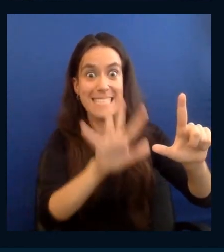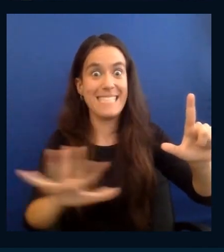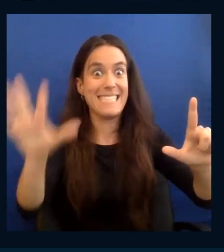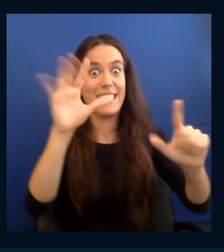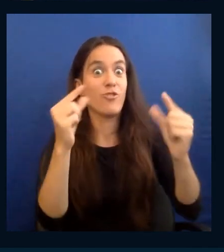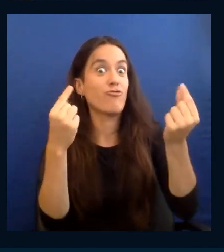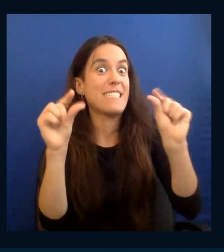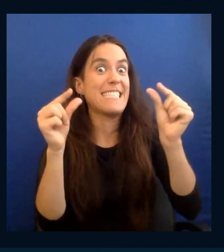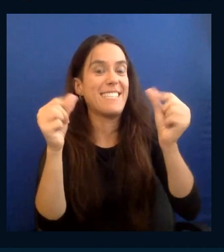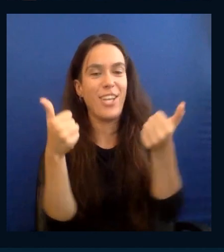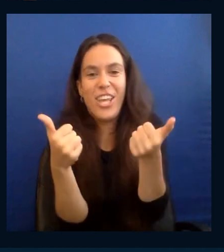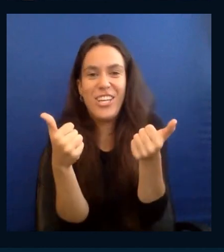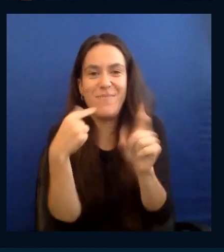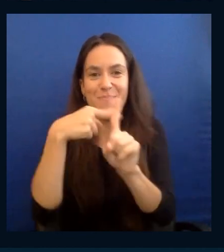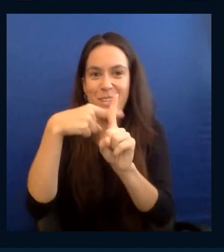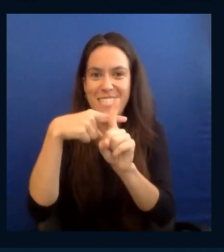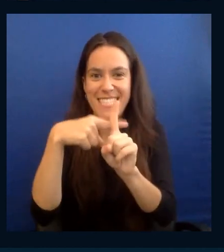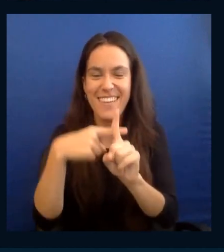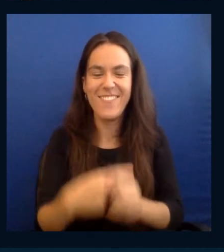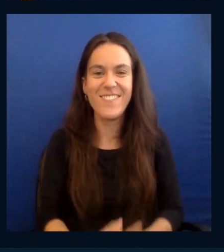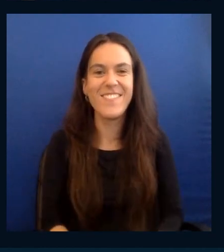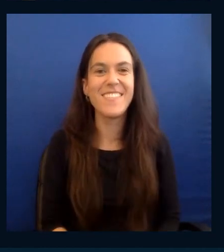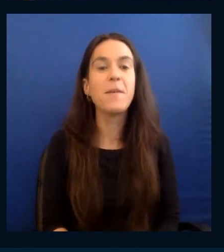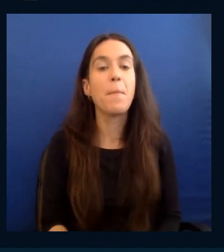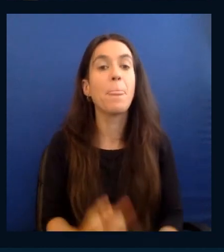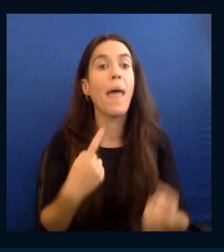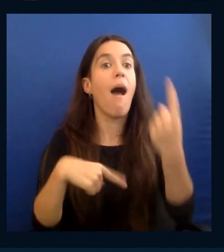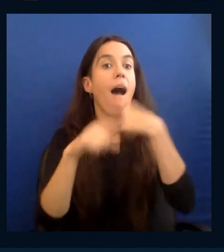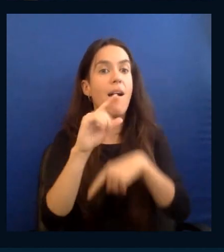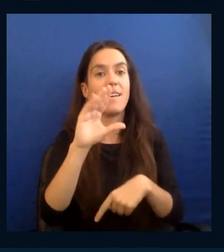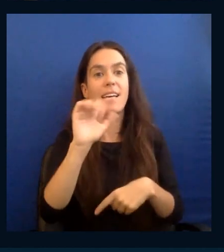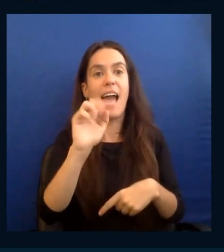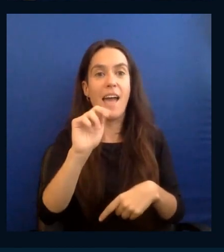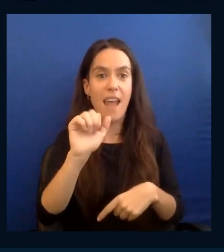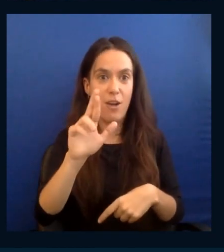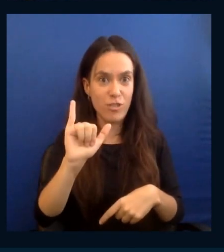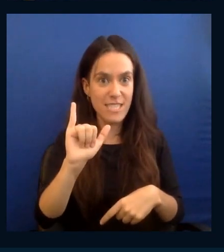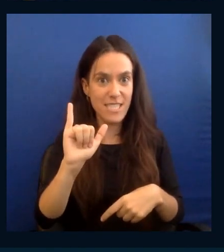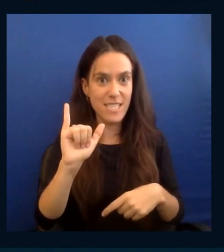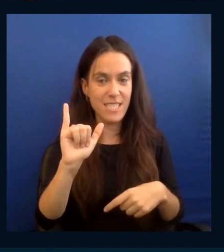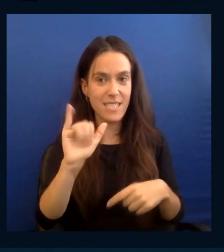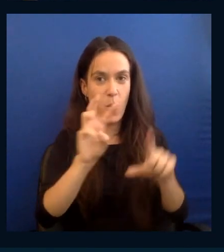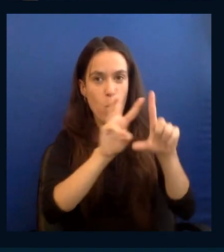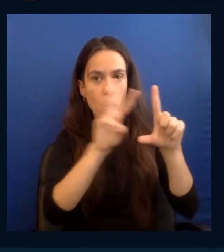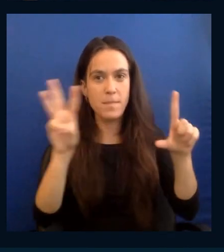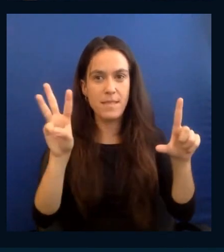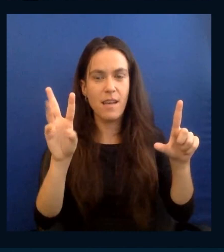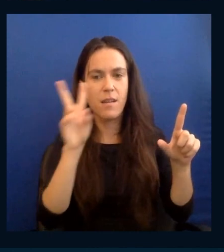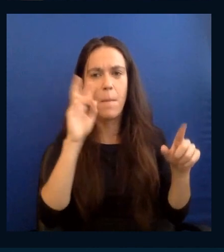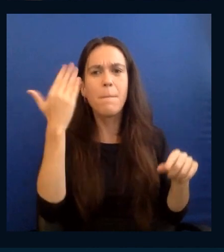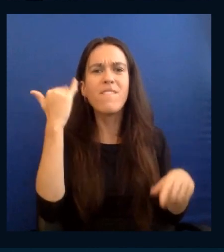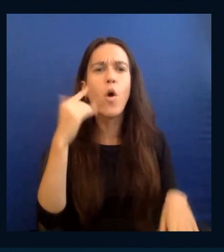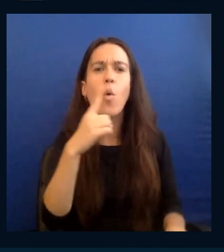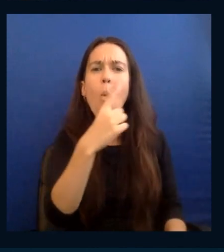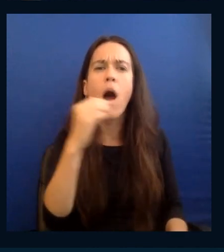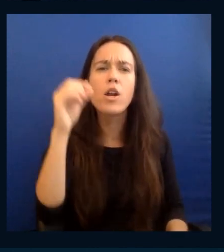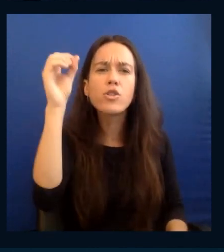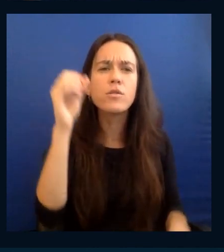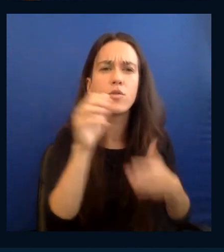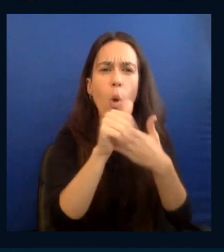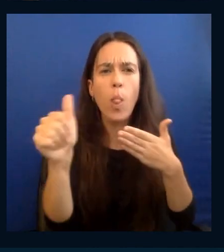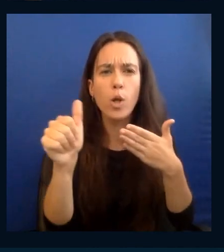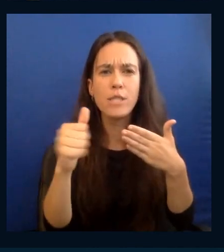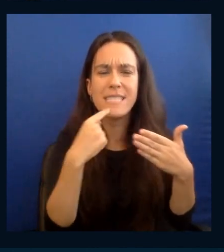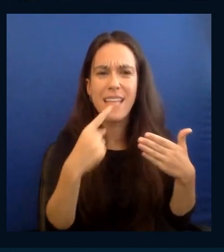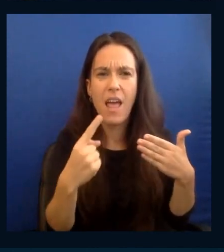good. So I'm going to actually go to my Canary website. Now, it did show $100. It does have the Canary